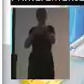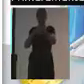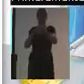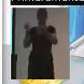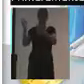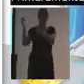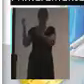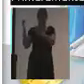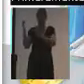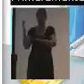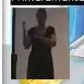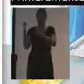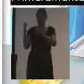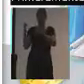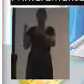to a computer